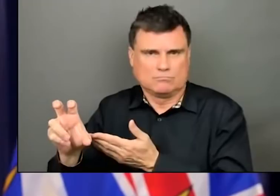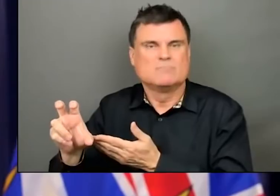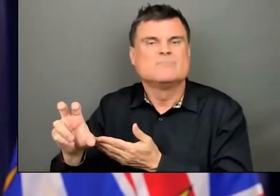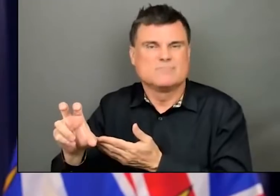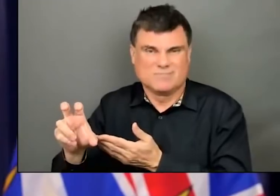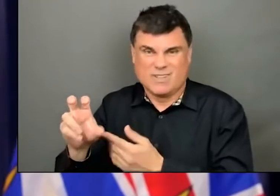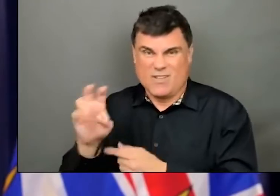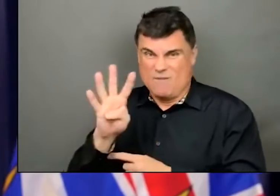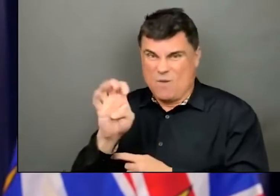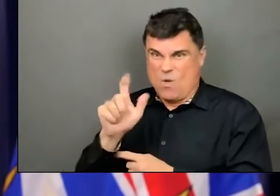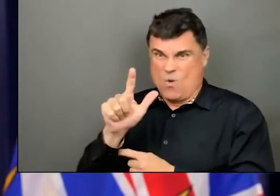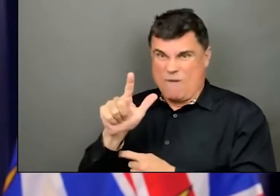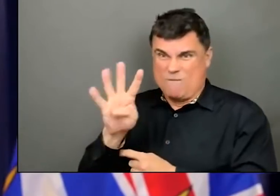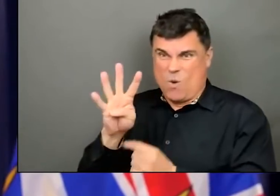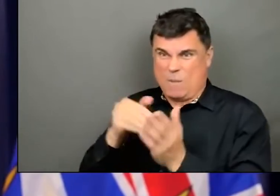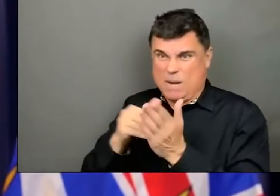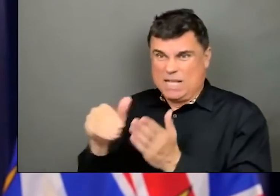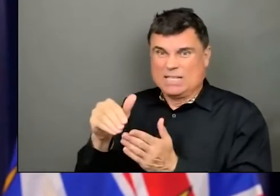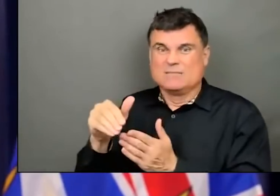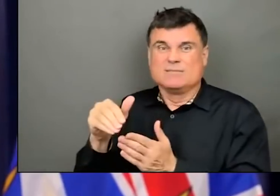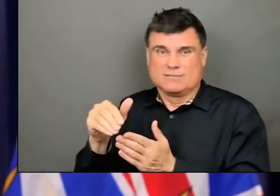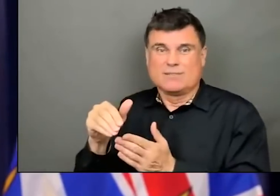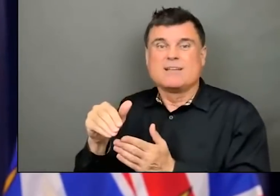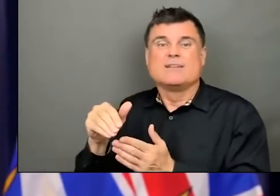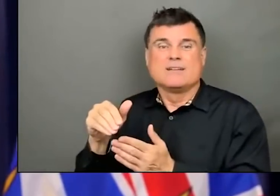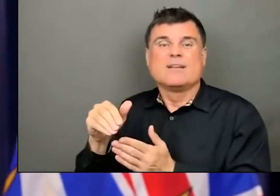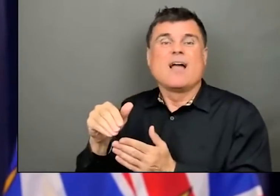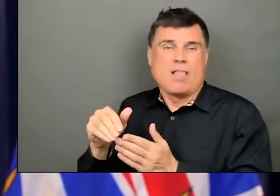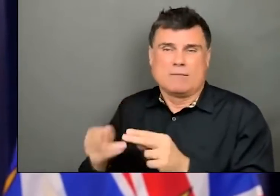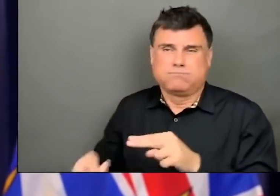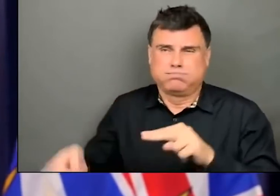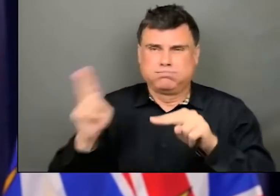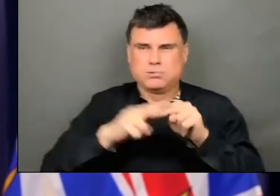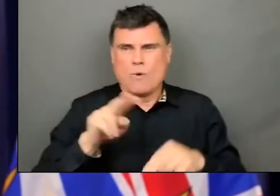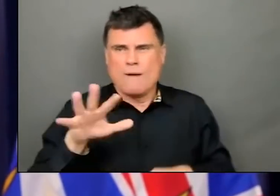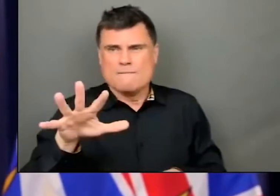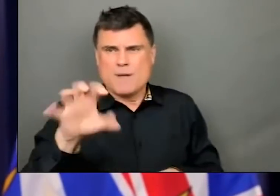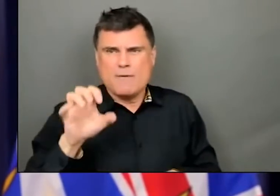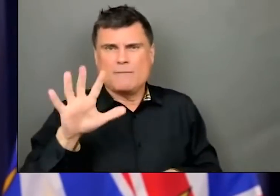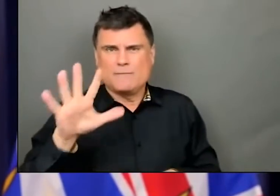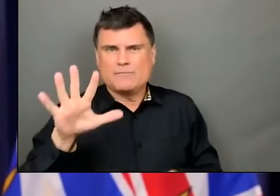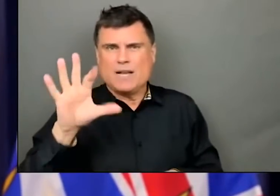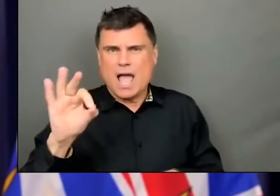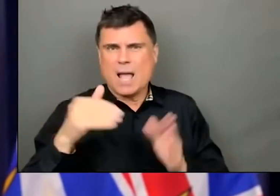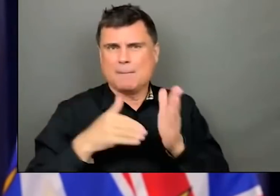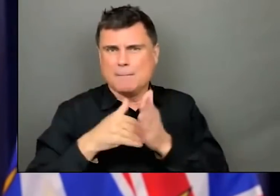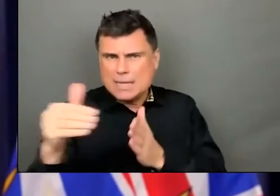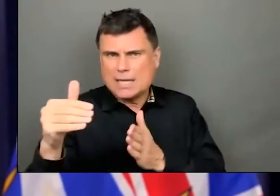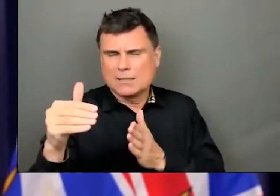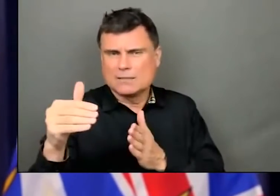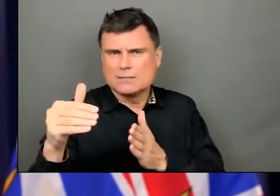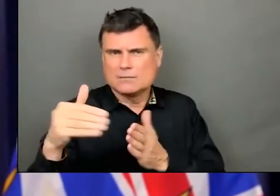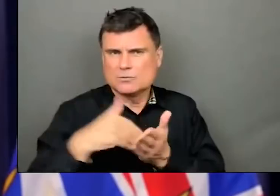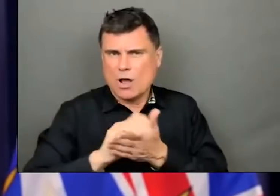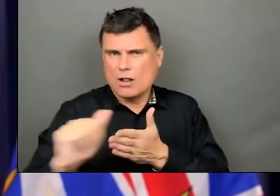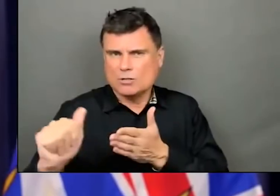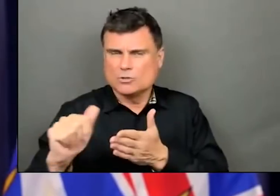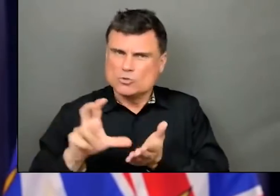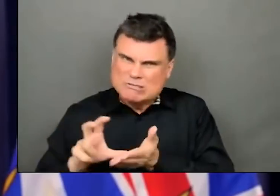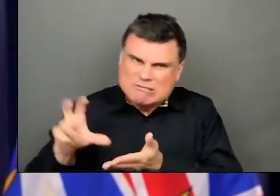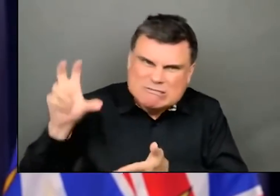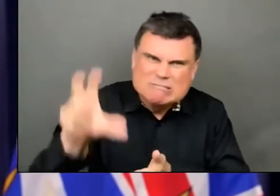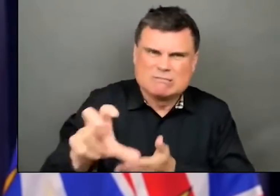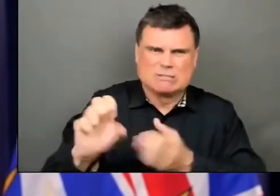to $559.12 million a year. We're reinforcing ambulance operations with hundreds of new